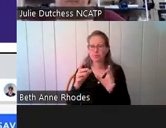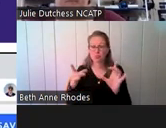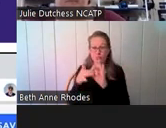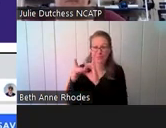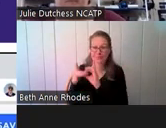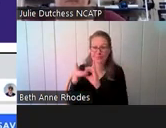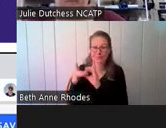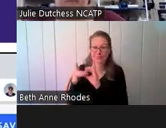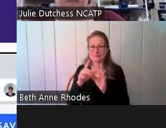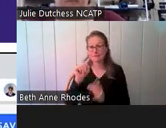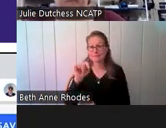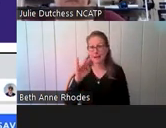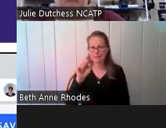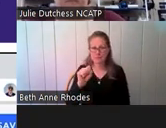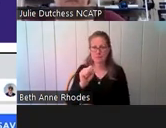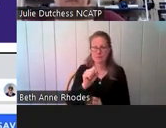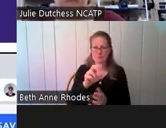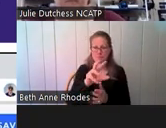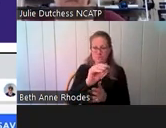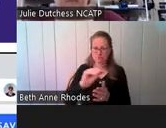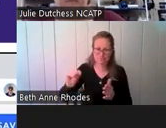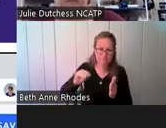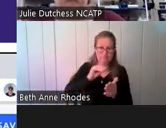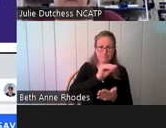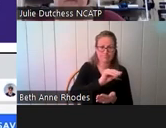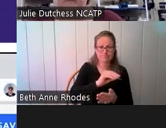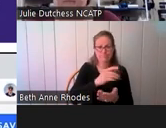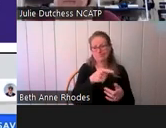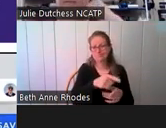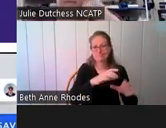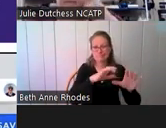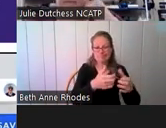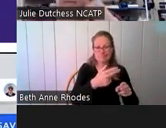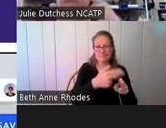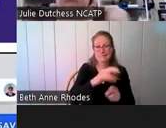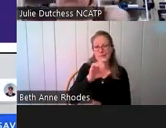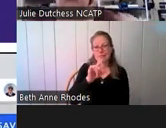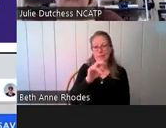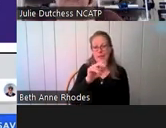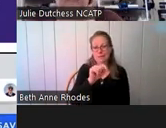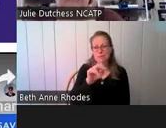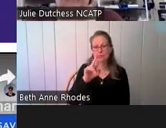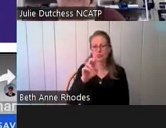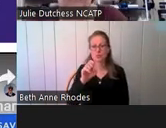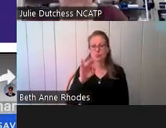other related tabs to a new workspace and give the workspace a name. We'll call this one Client Rebrand.